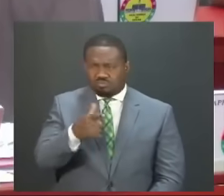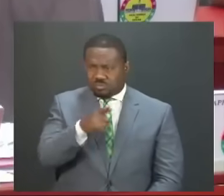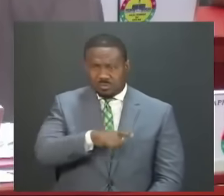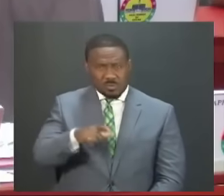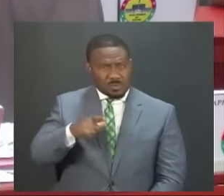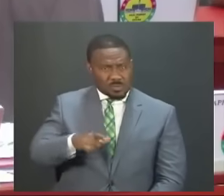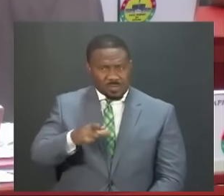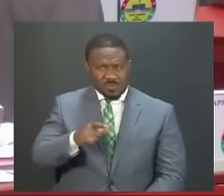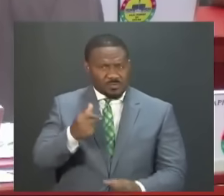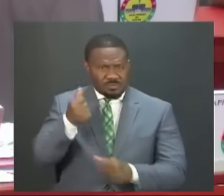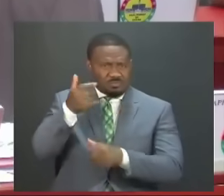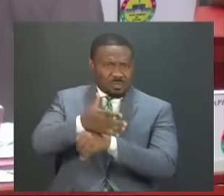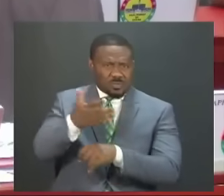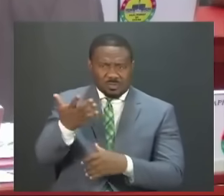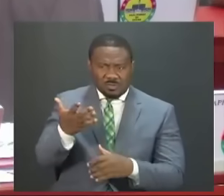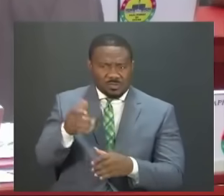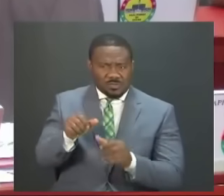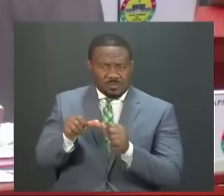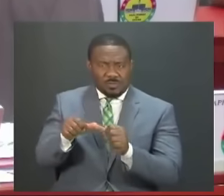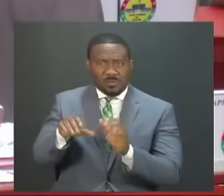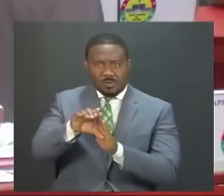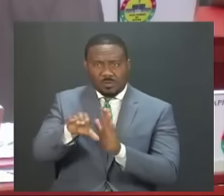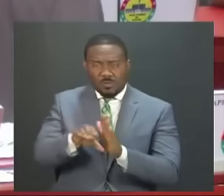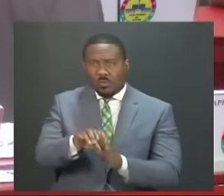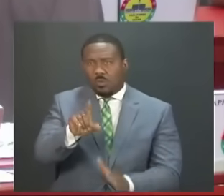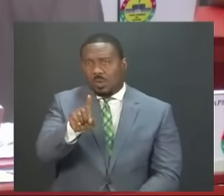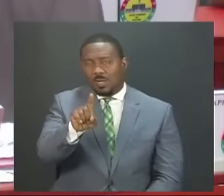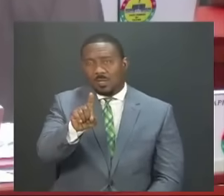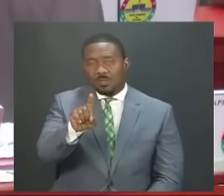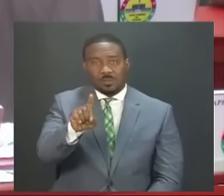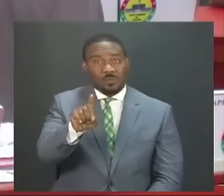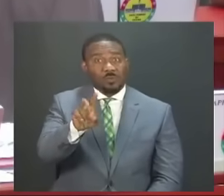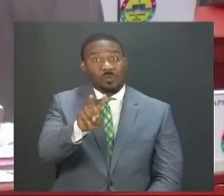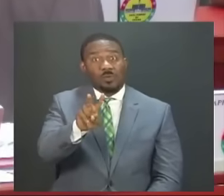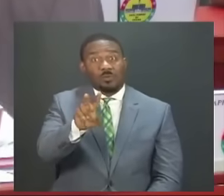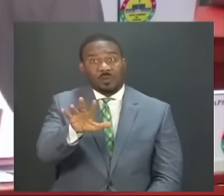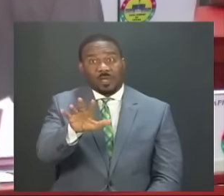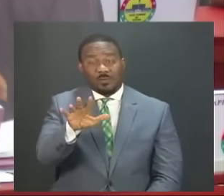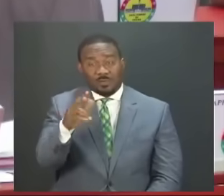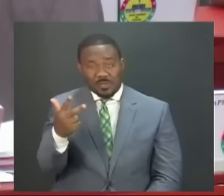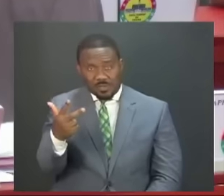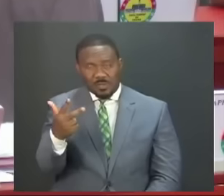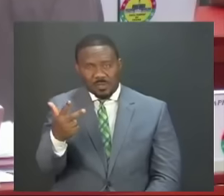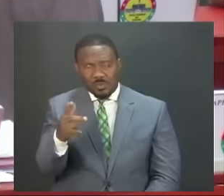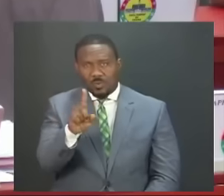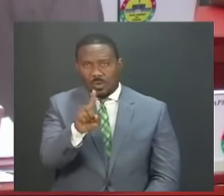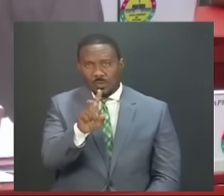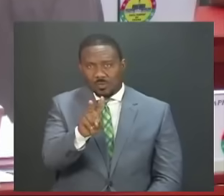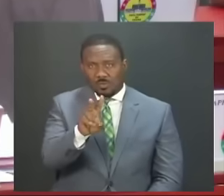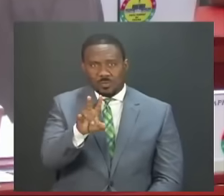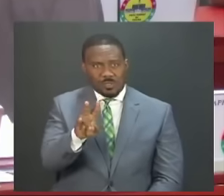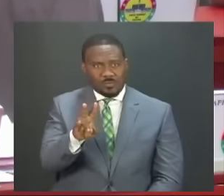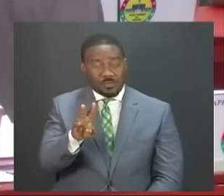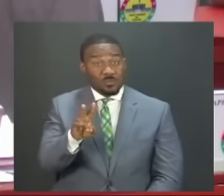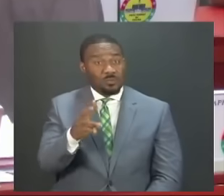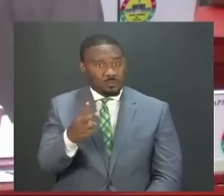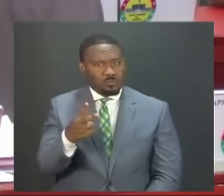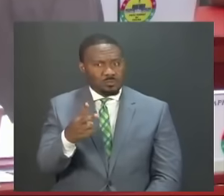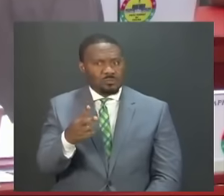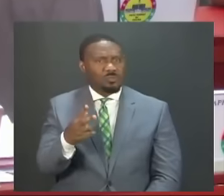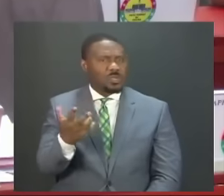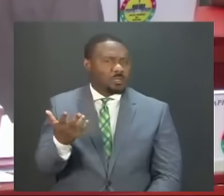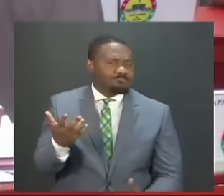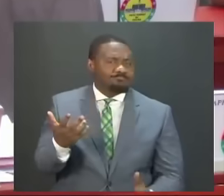process, contrary to Article 1253 and 1272. Mr. Speaker, which vests judicial